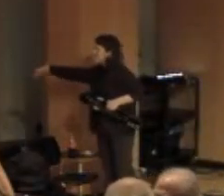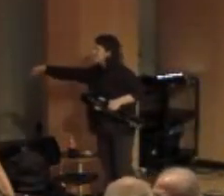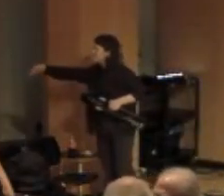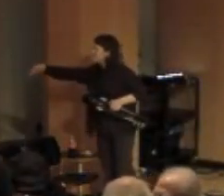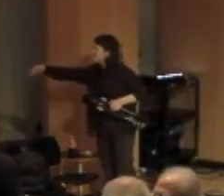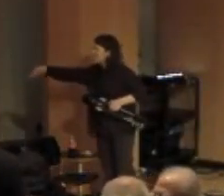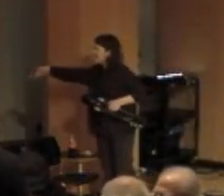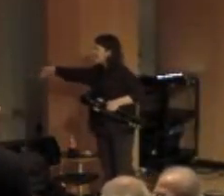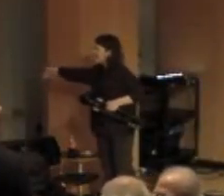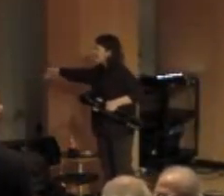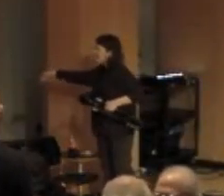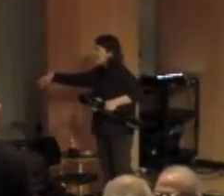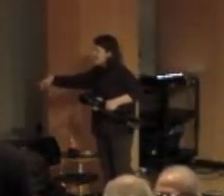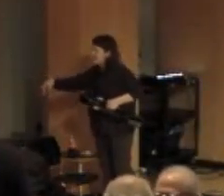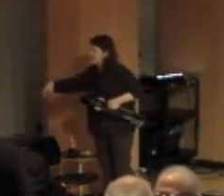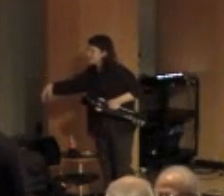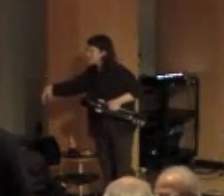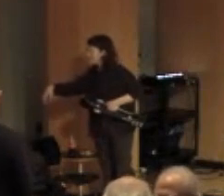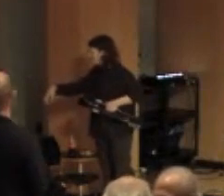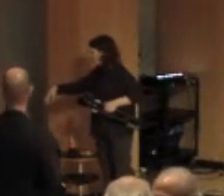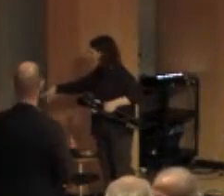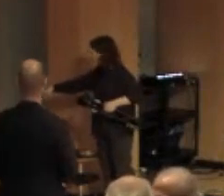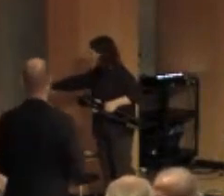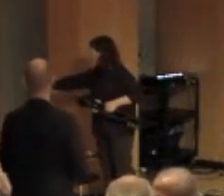my don't need